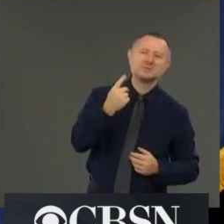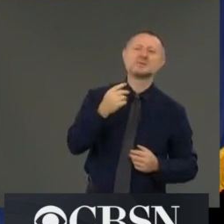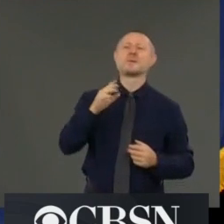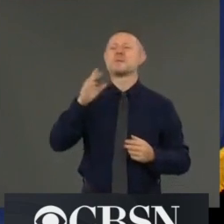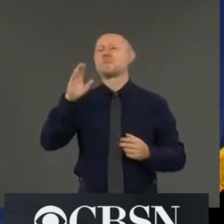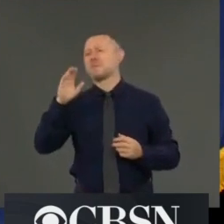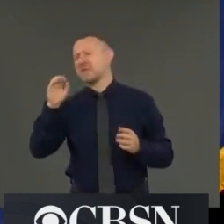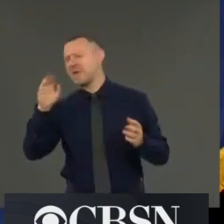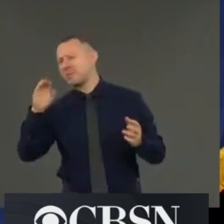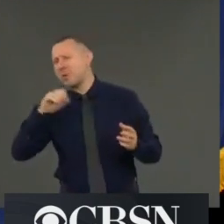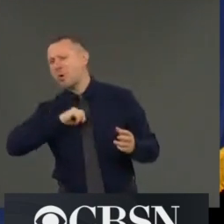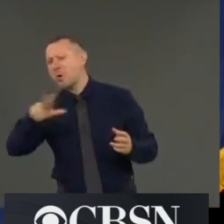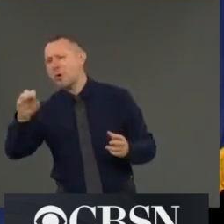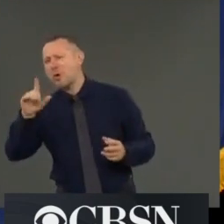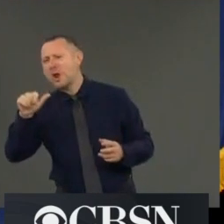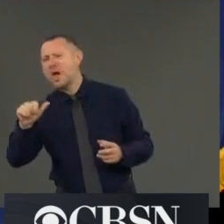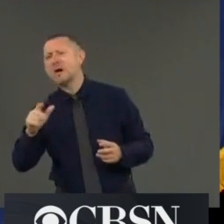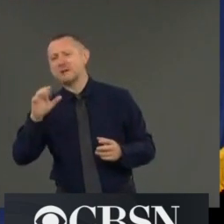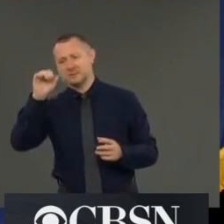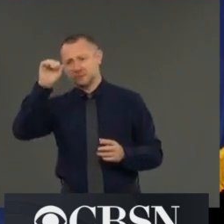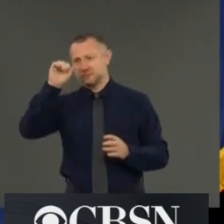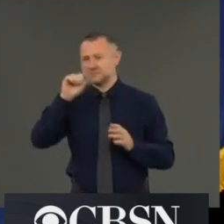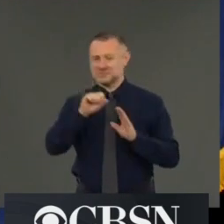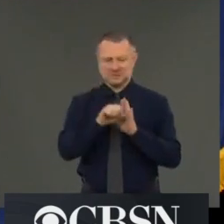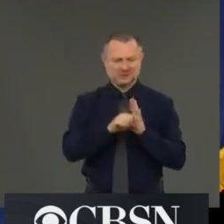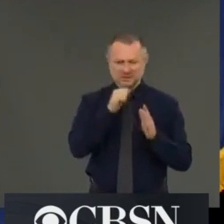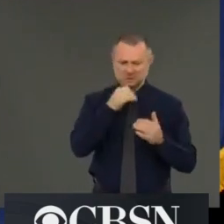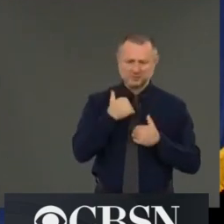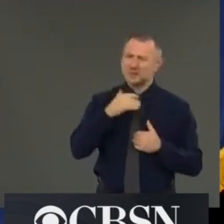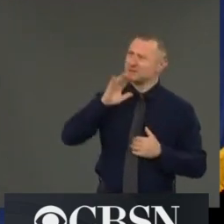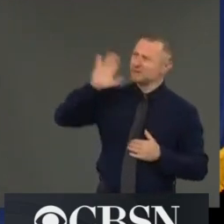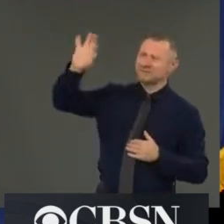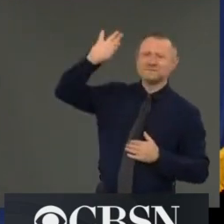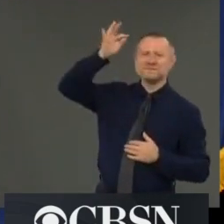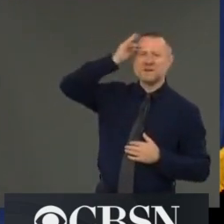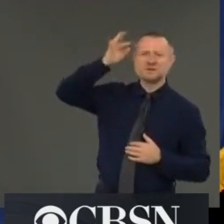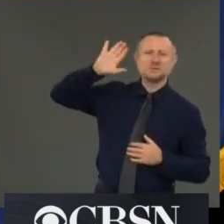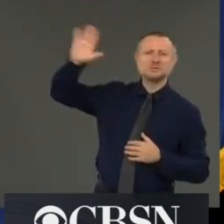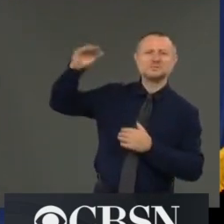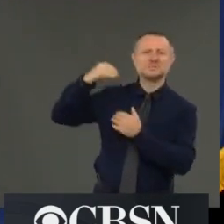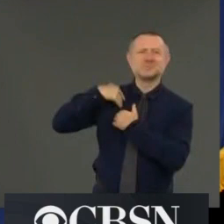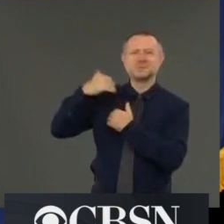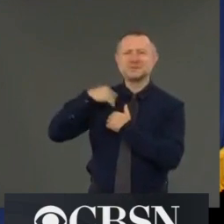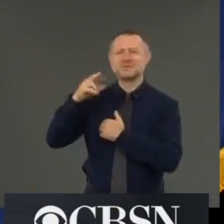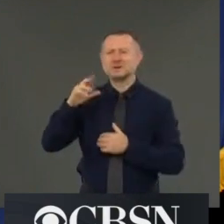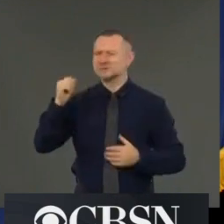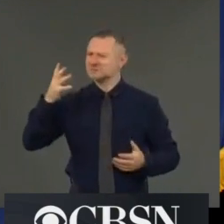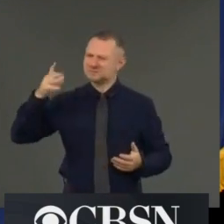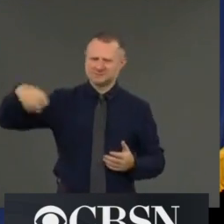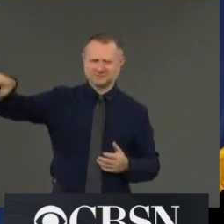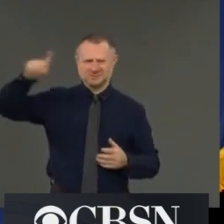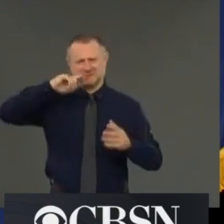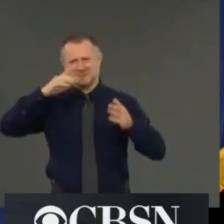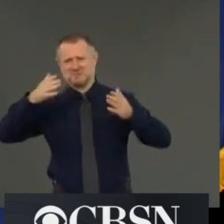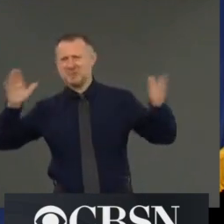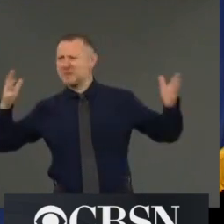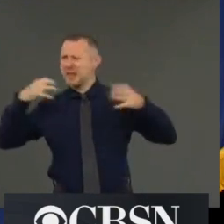do that. Their responsibility is public health, homeland